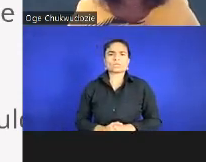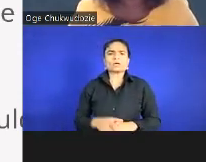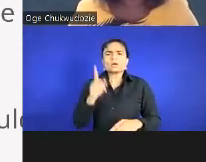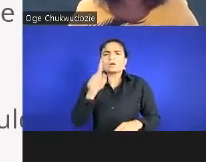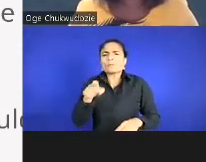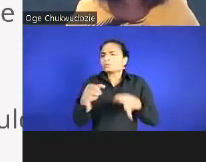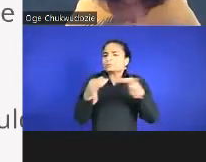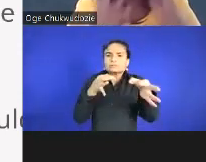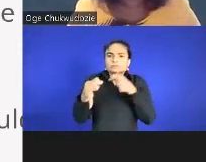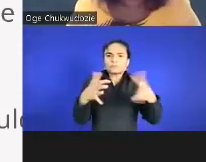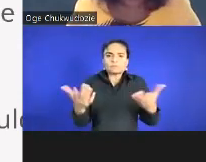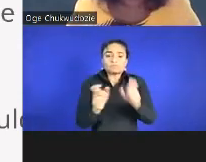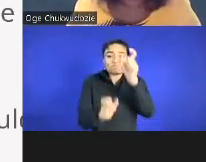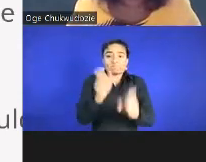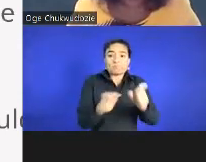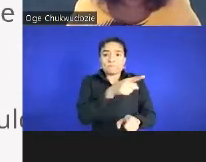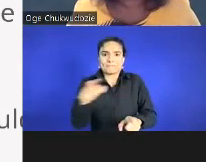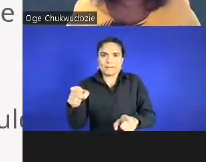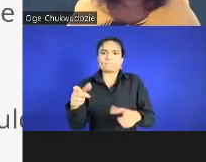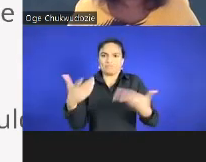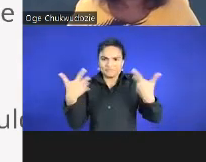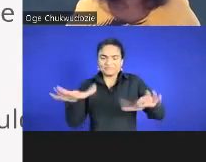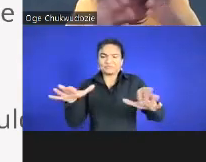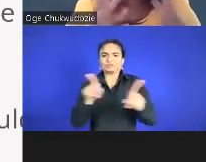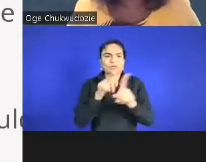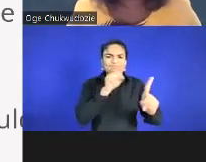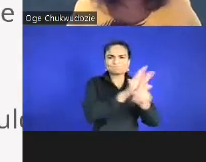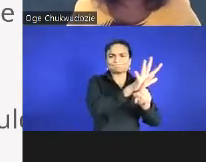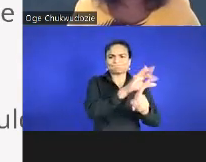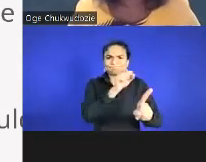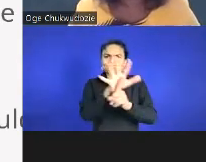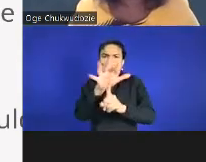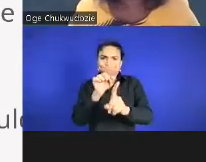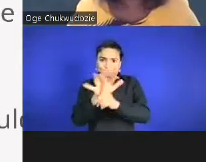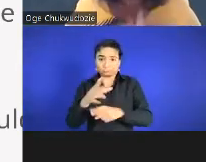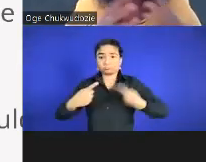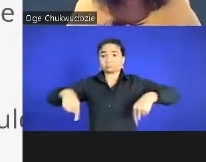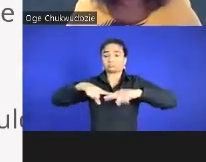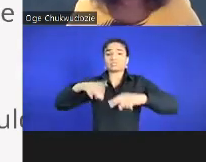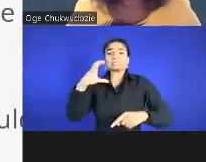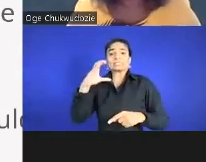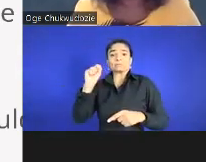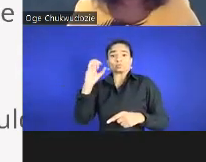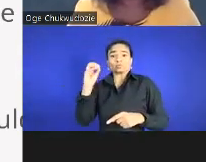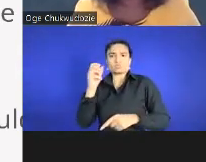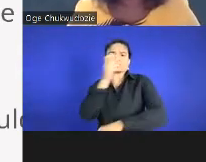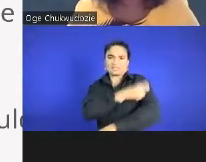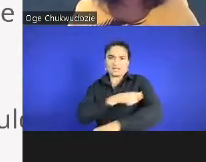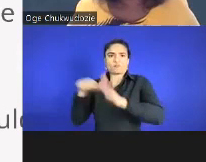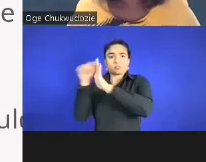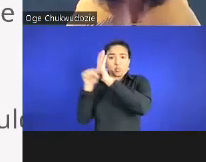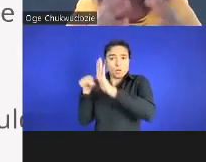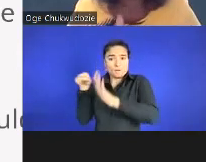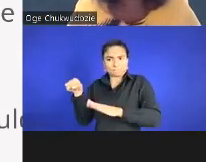harassment, or other harm. So you let the community members know, you let the program participants know, you let your target population